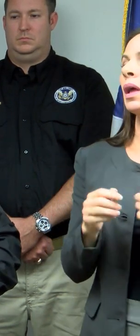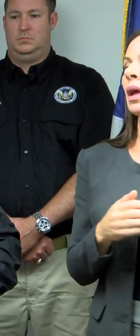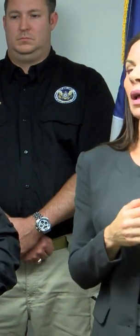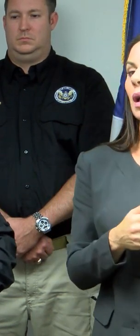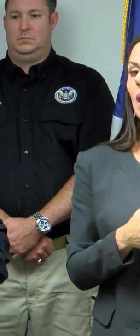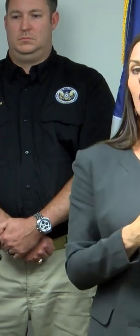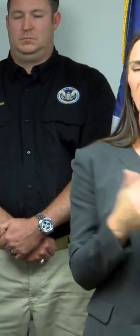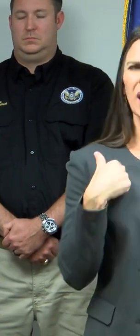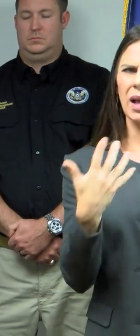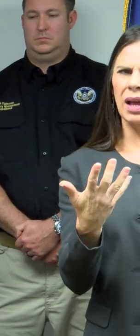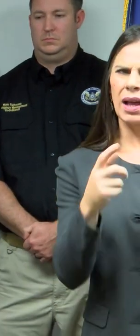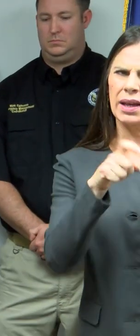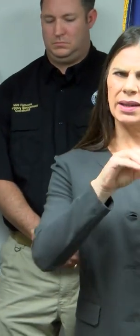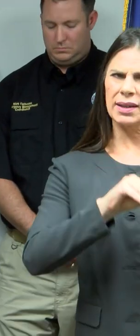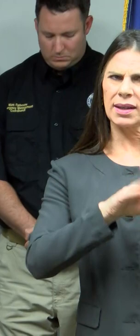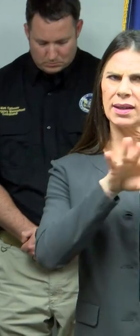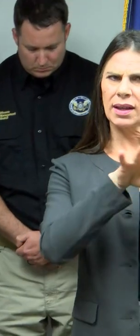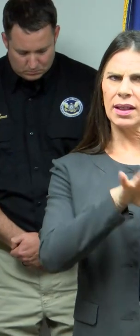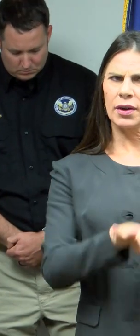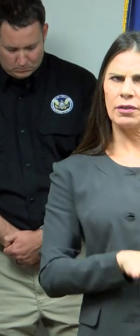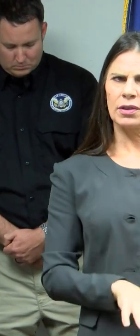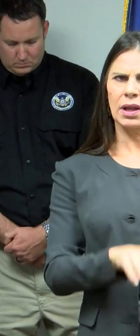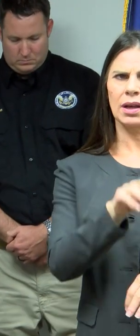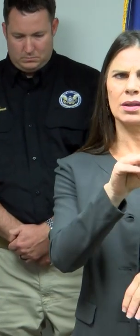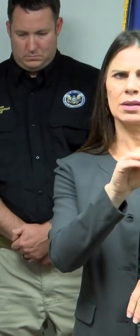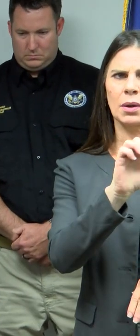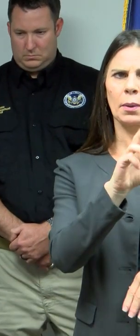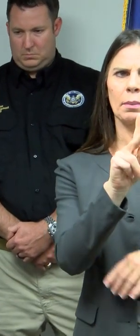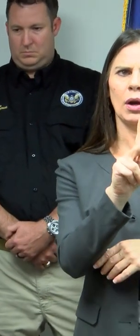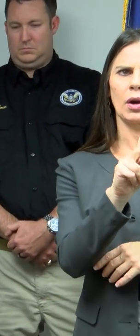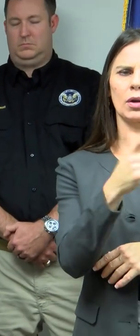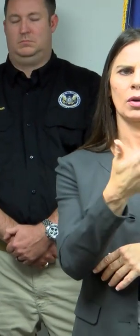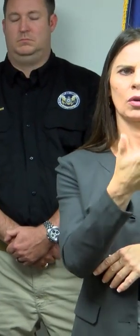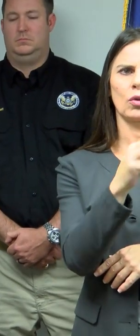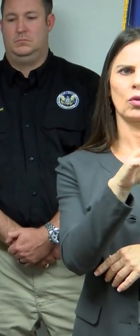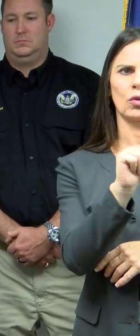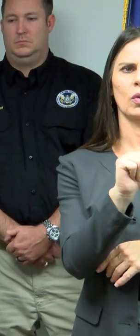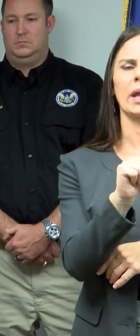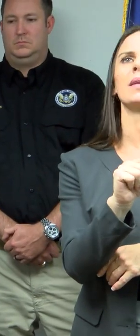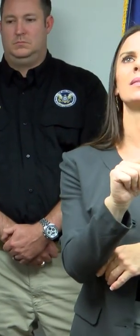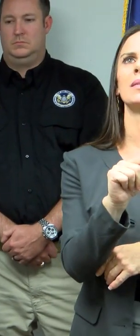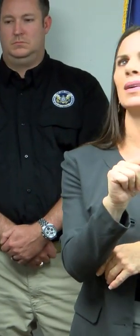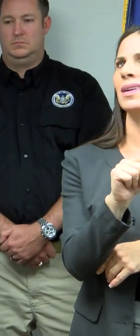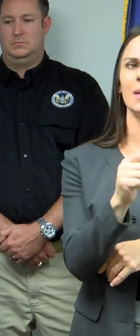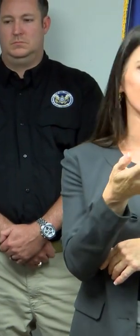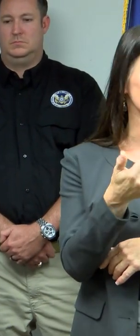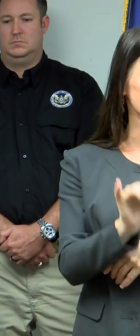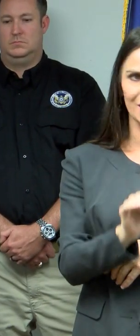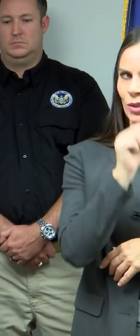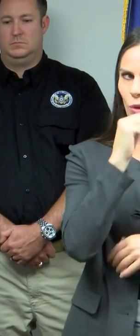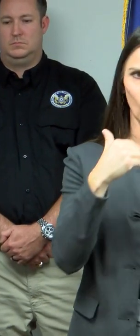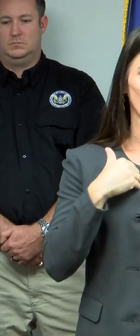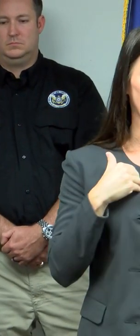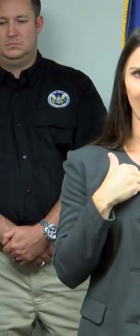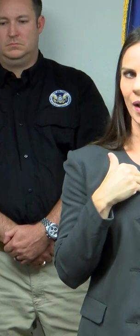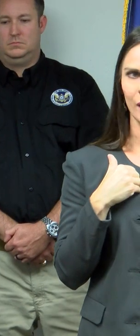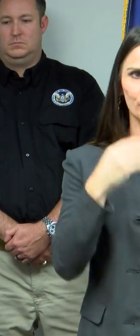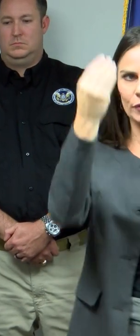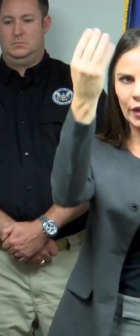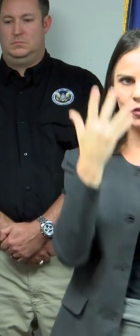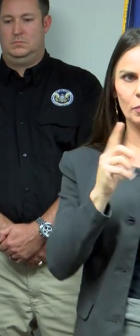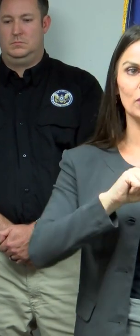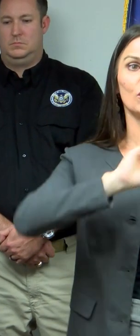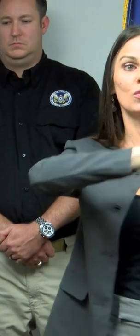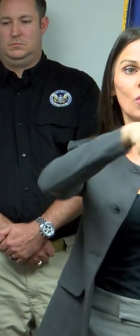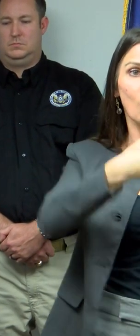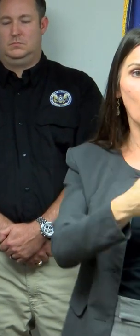I just wanted to clarify also, Mark Grant said about, you know, because we still don't have access to all the damages in Fort Bend County